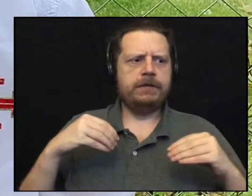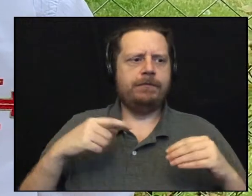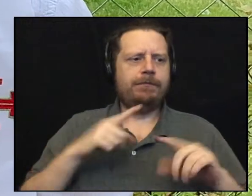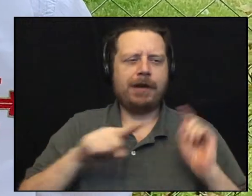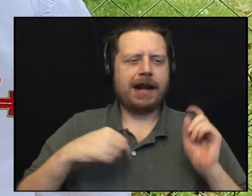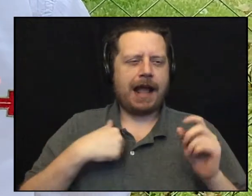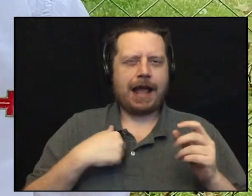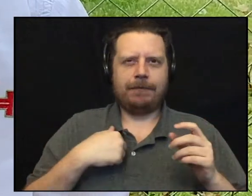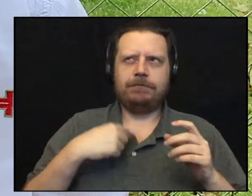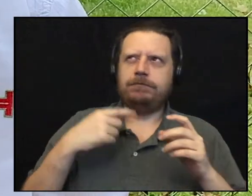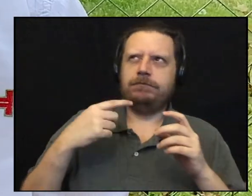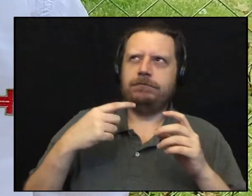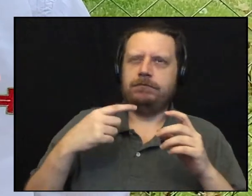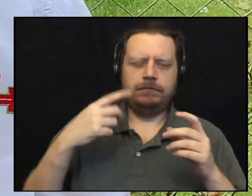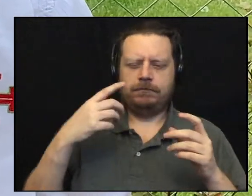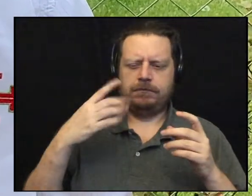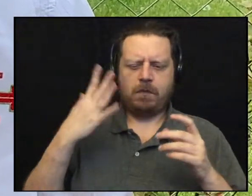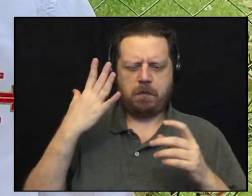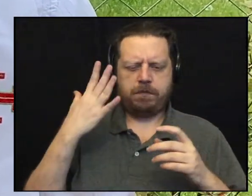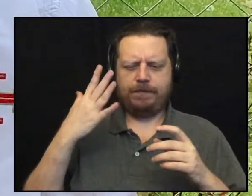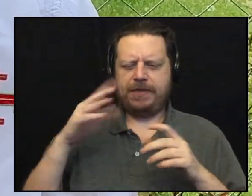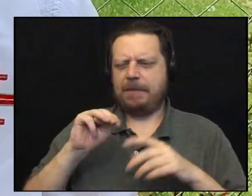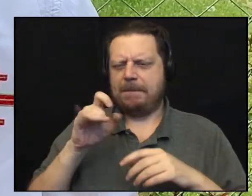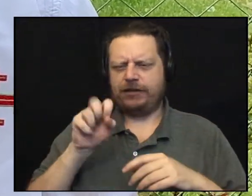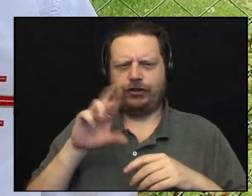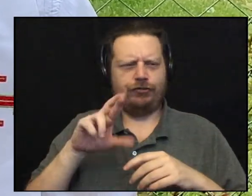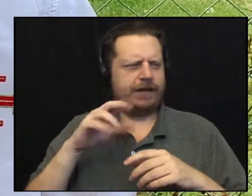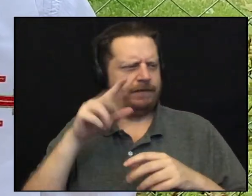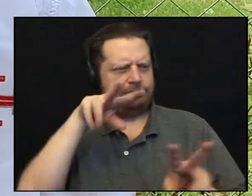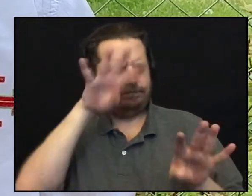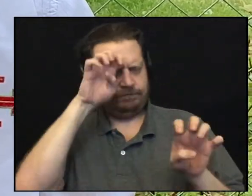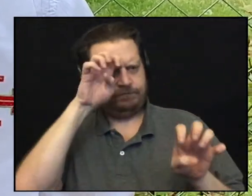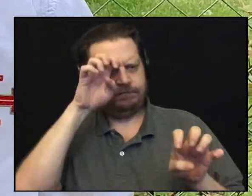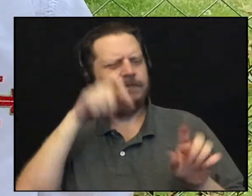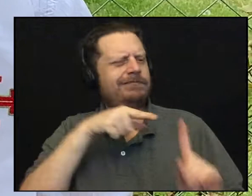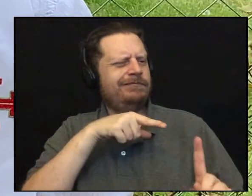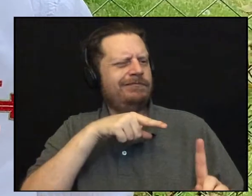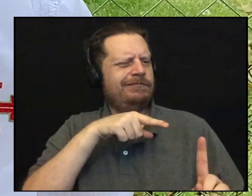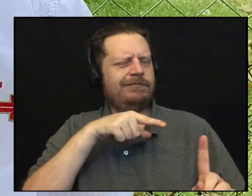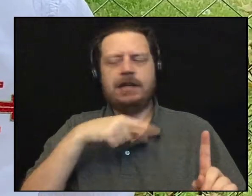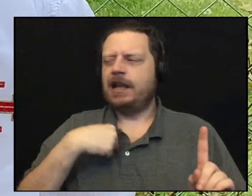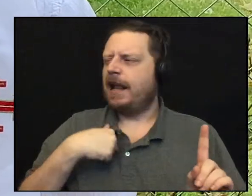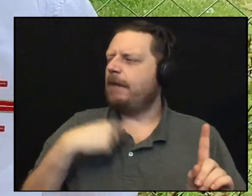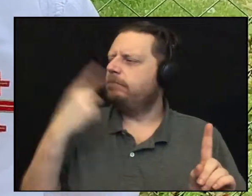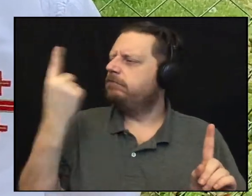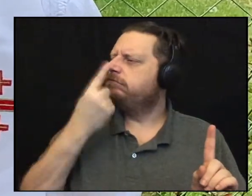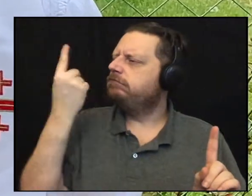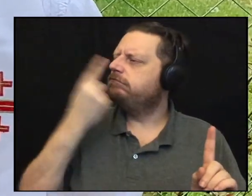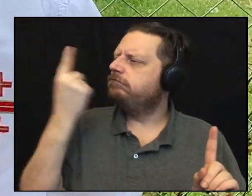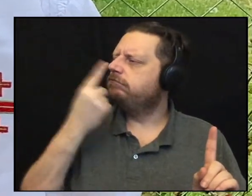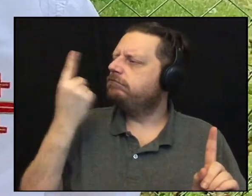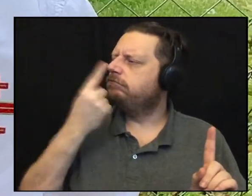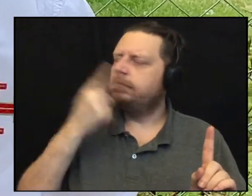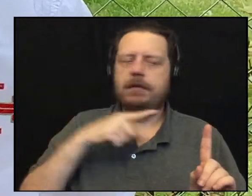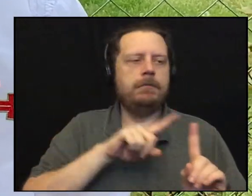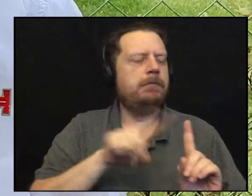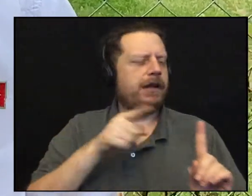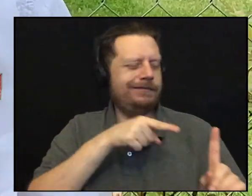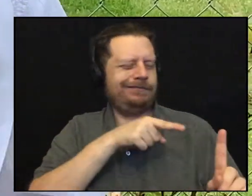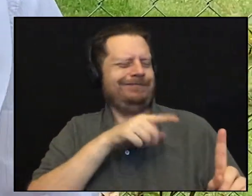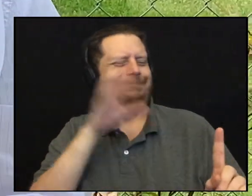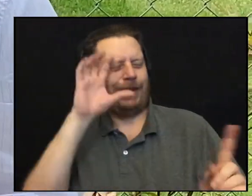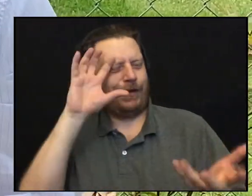in the paradox, in the mystery, and I find myself in wonder, but also confused.